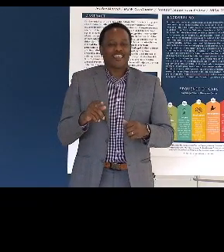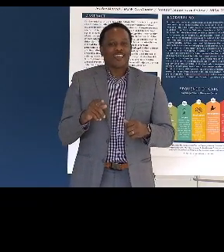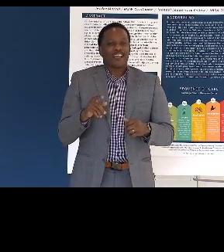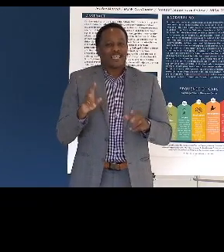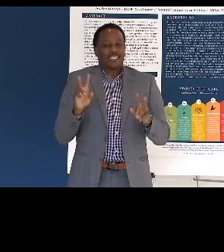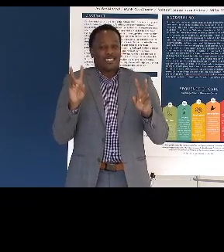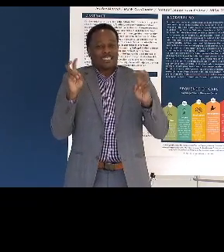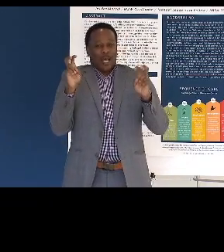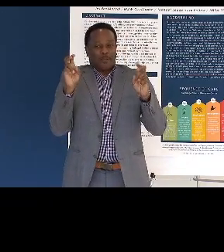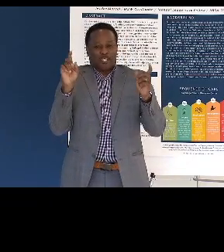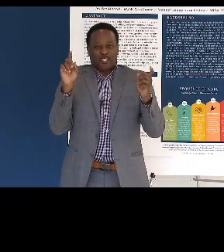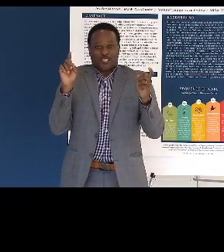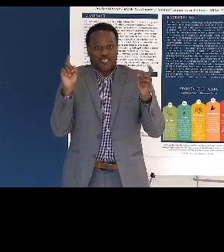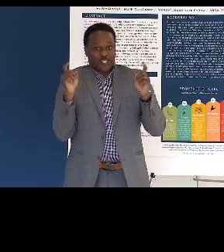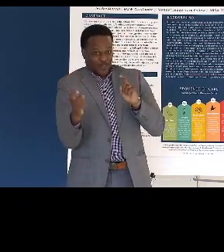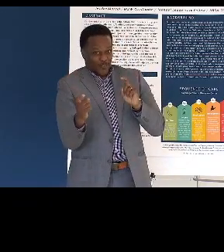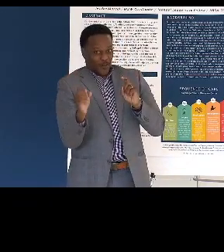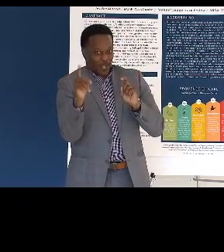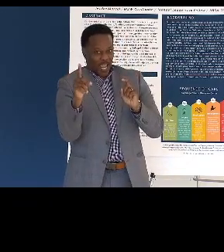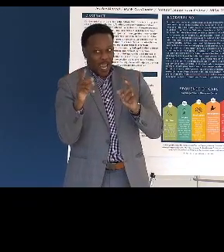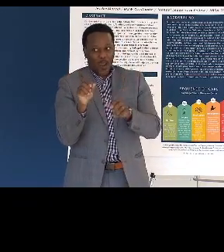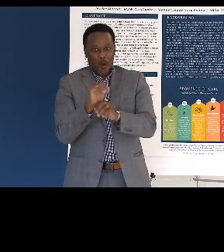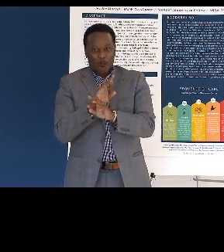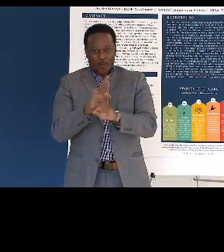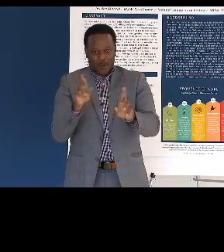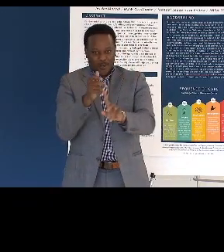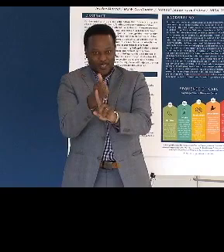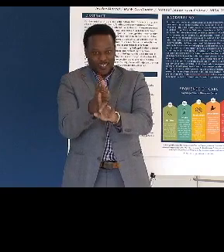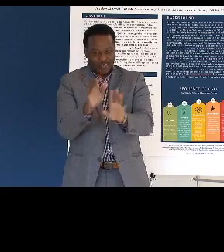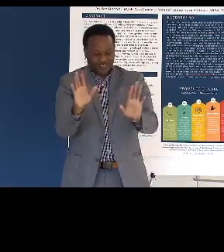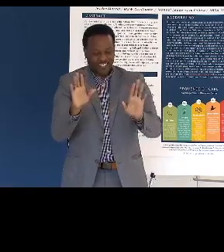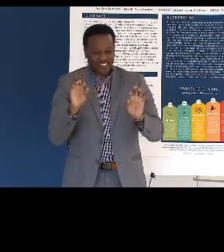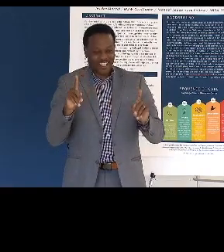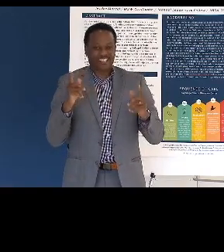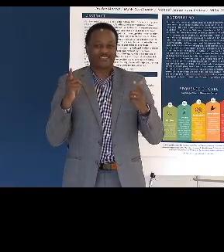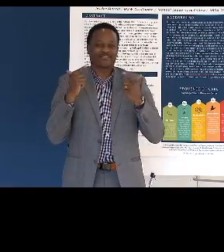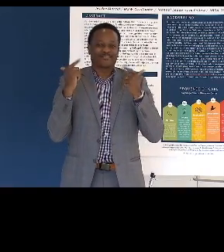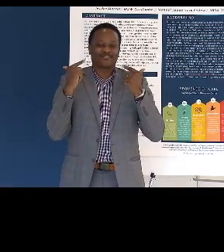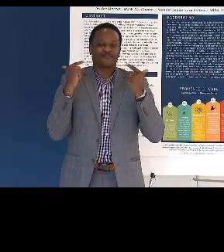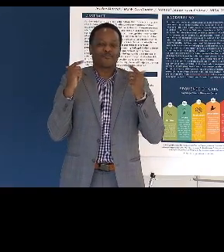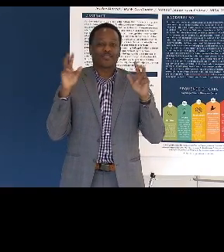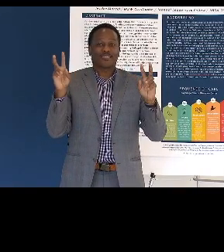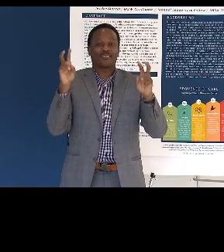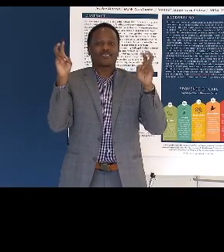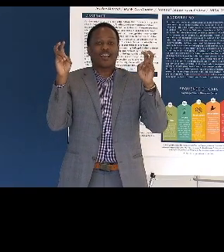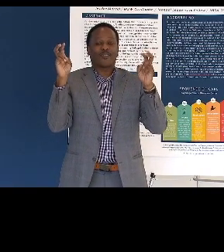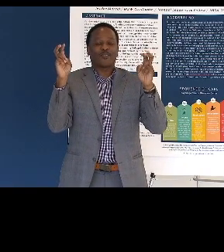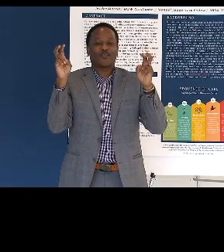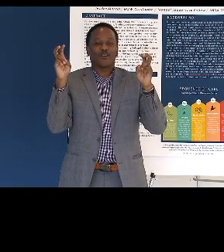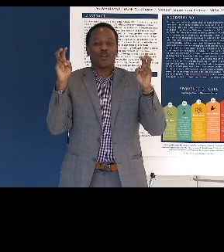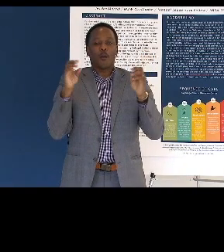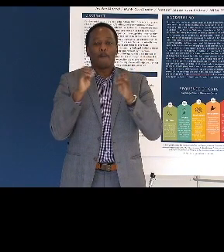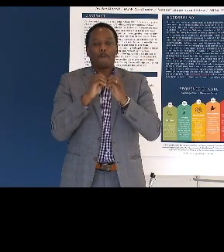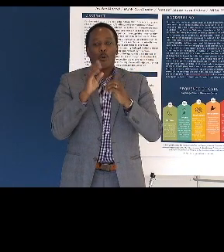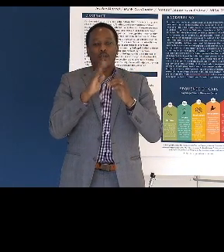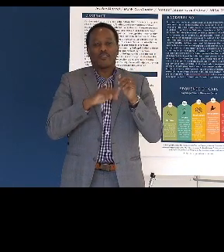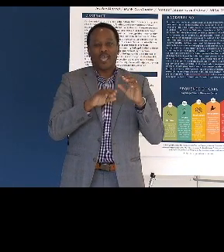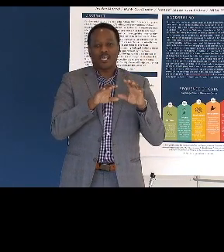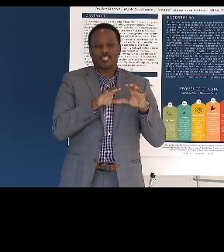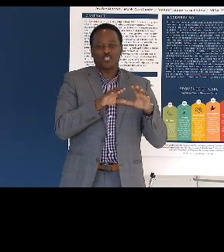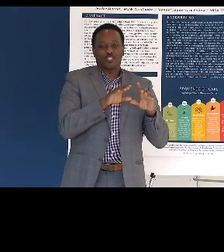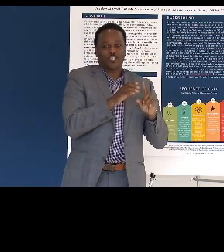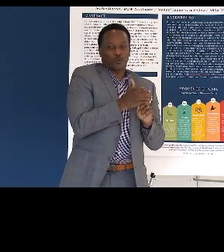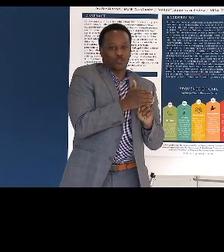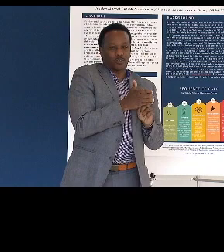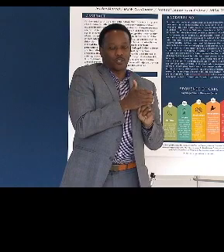topic shift, so just prepare yourself. The title of my capstone is More Than Shelter, The Benefits and